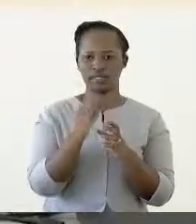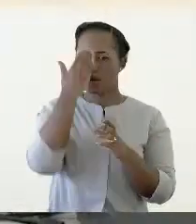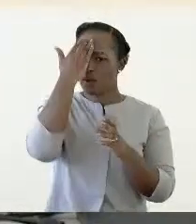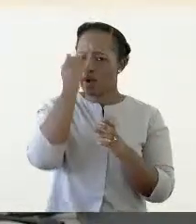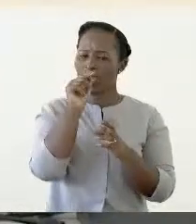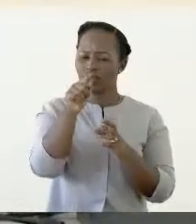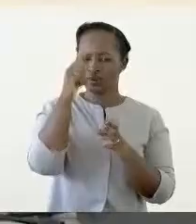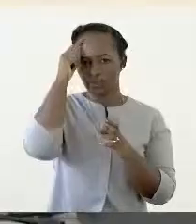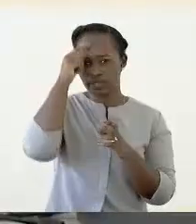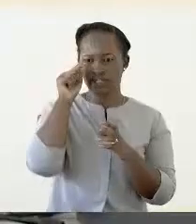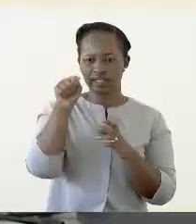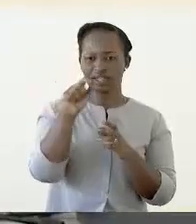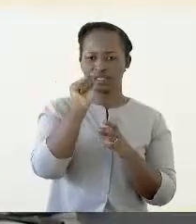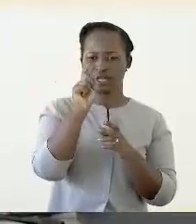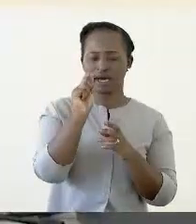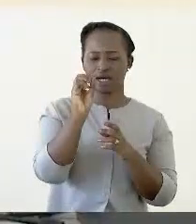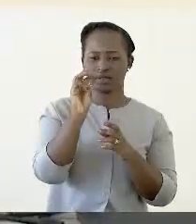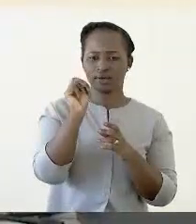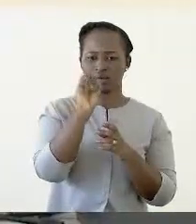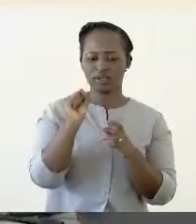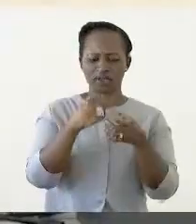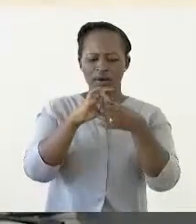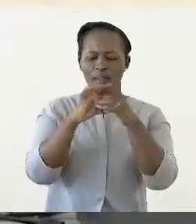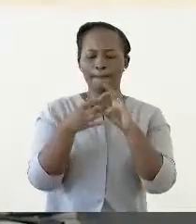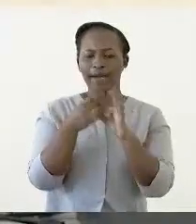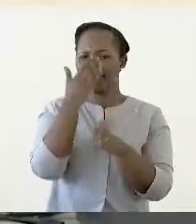these atoms combine?